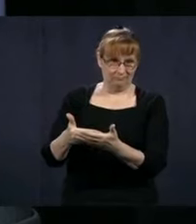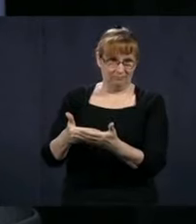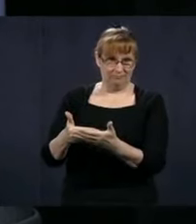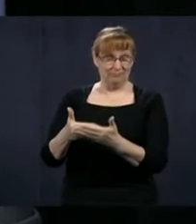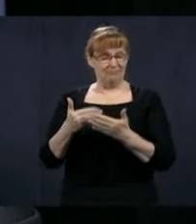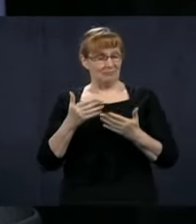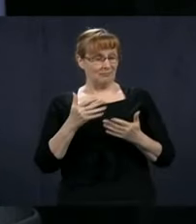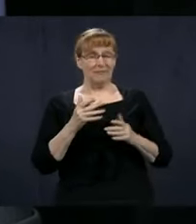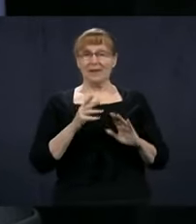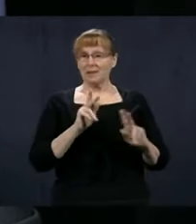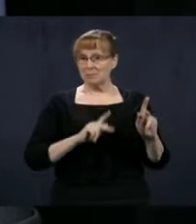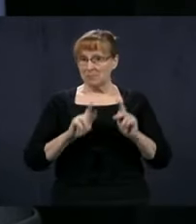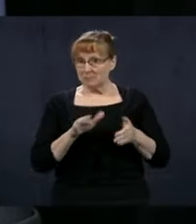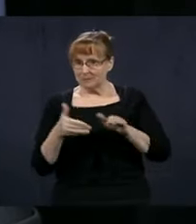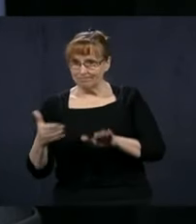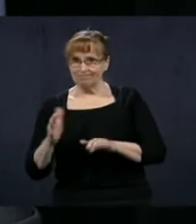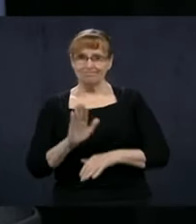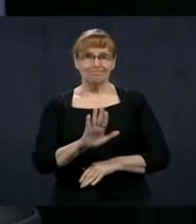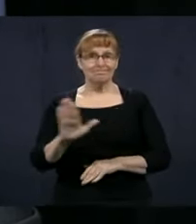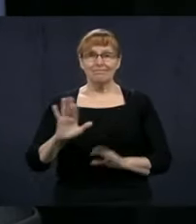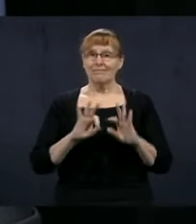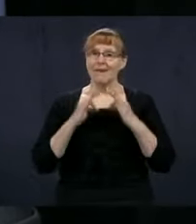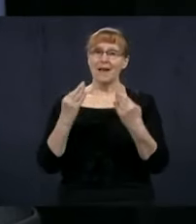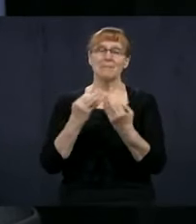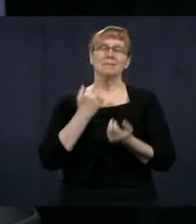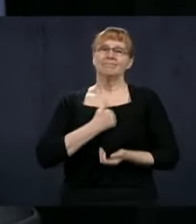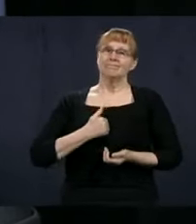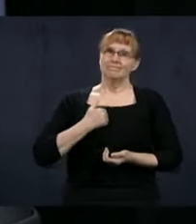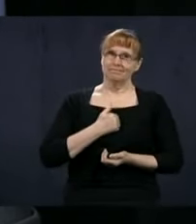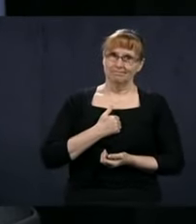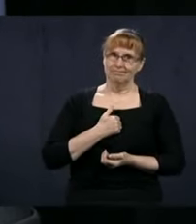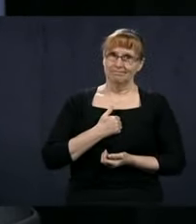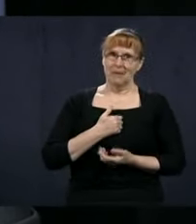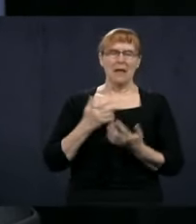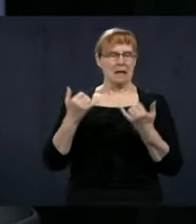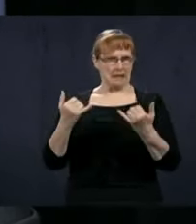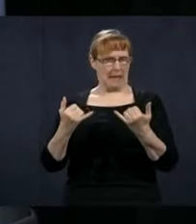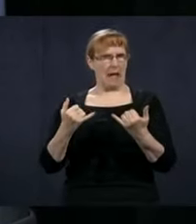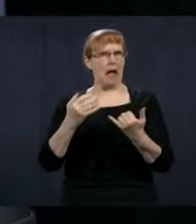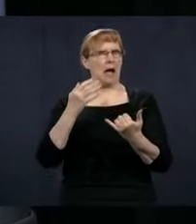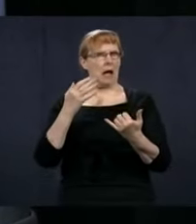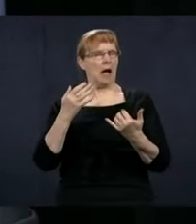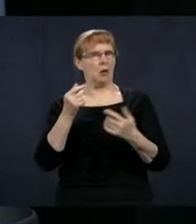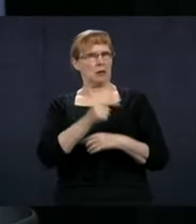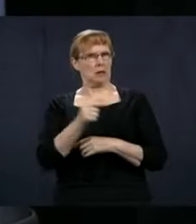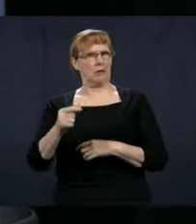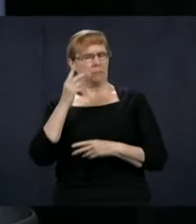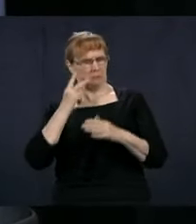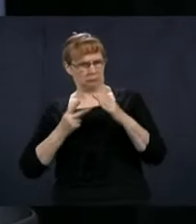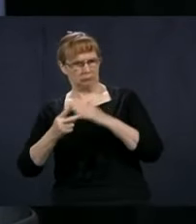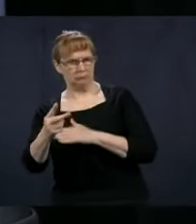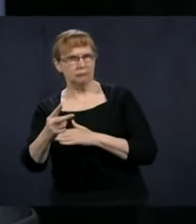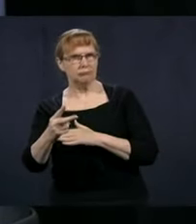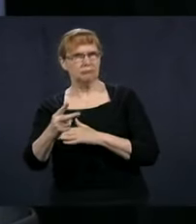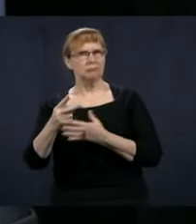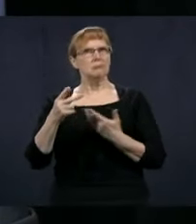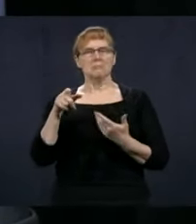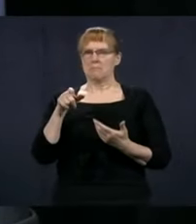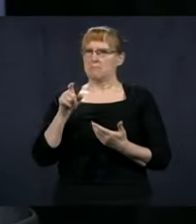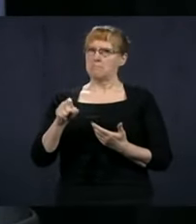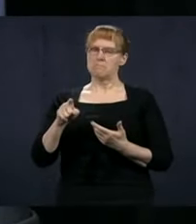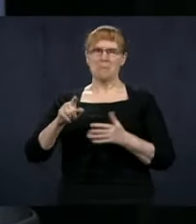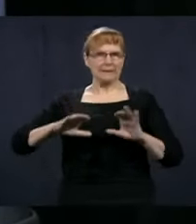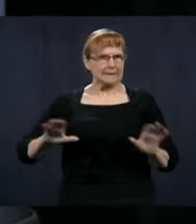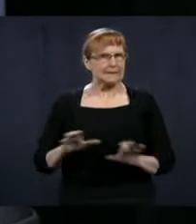victims. As a government, this tells us that we must do better in the future. That